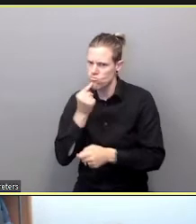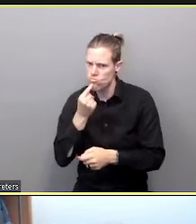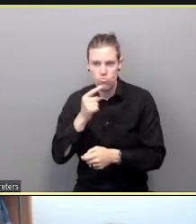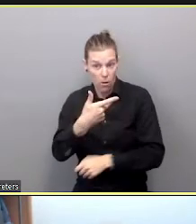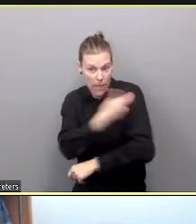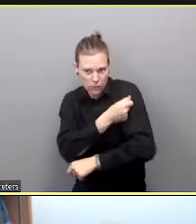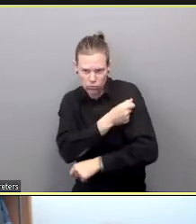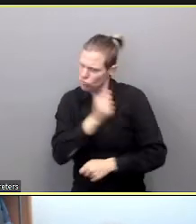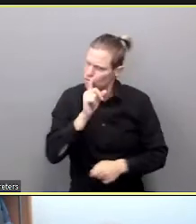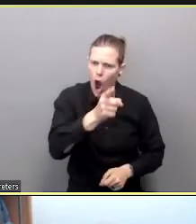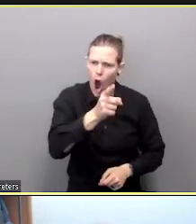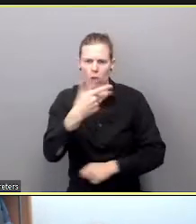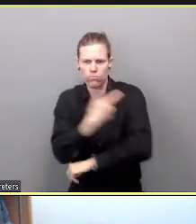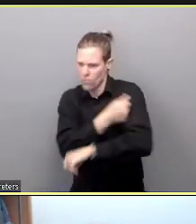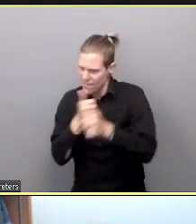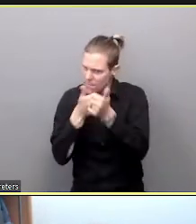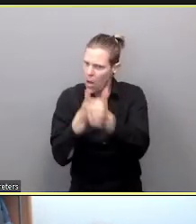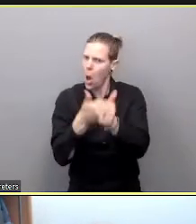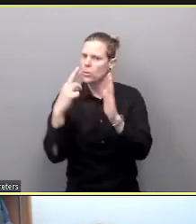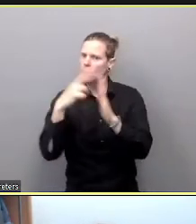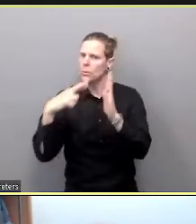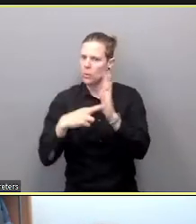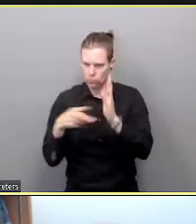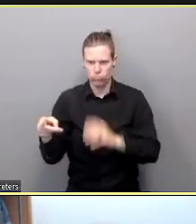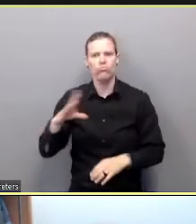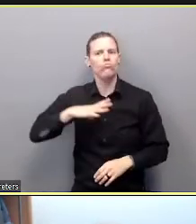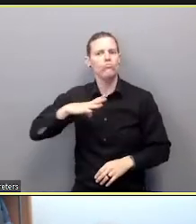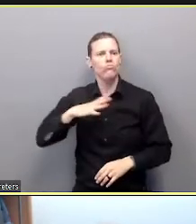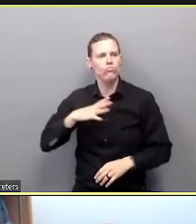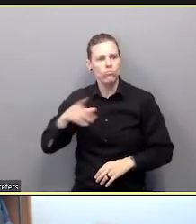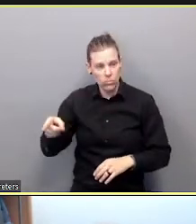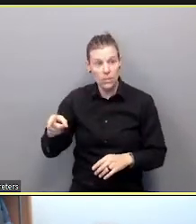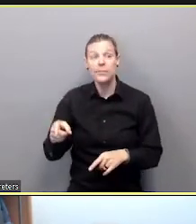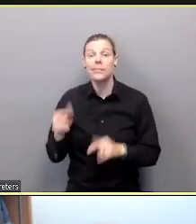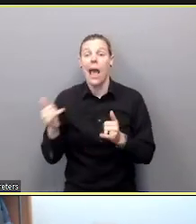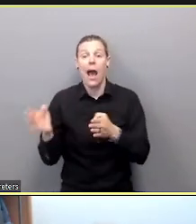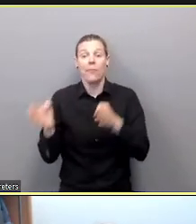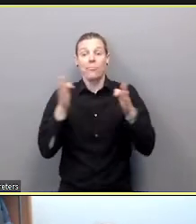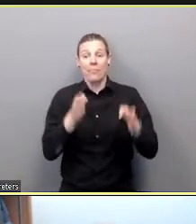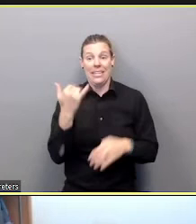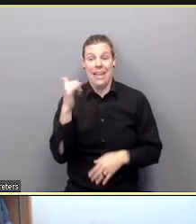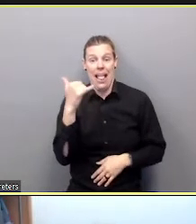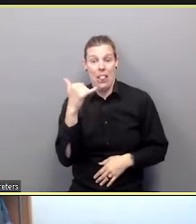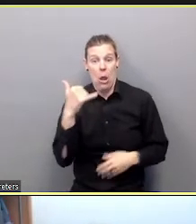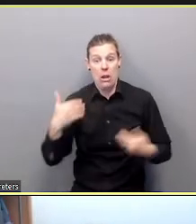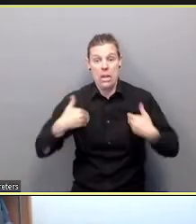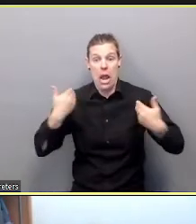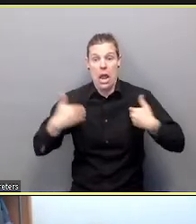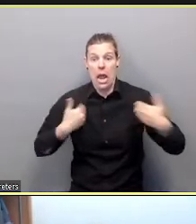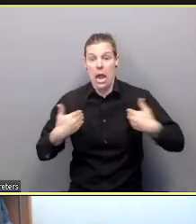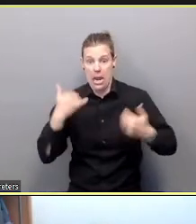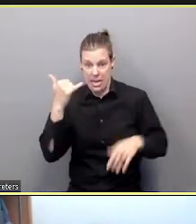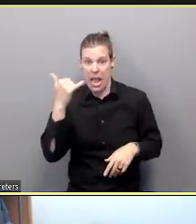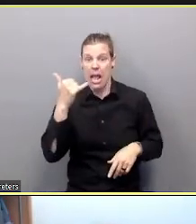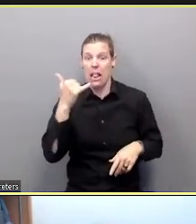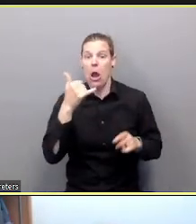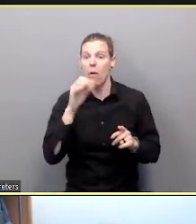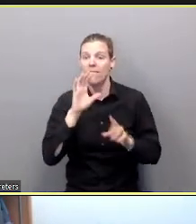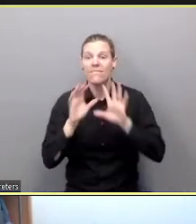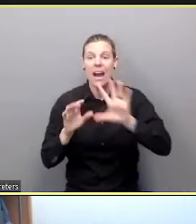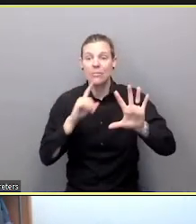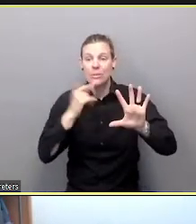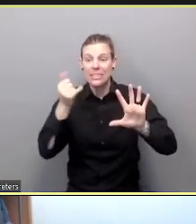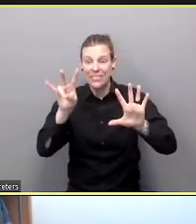are the younger age bands. And so you see there at the yellow is really showing itself as